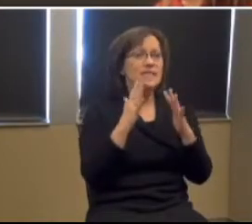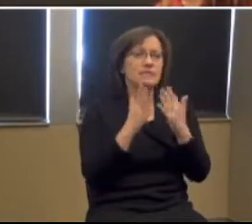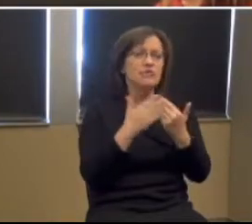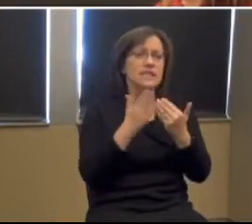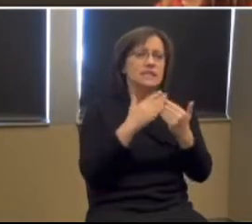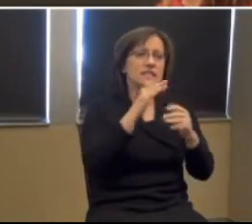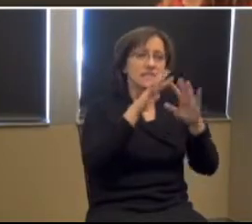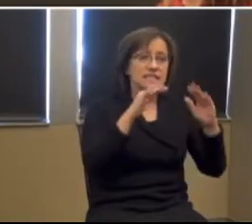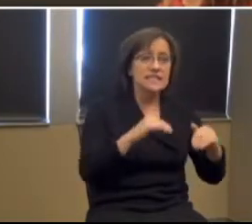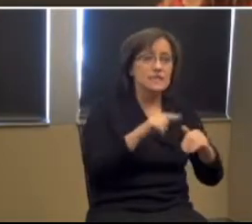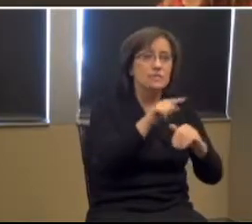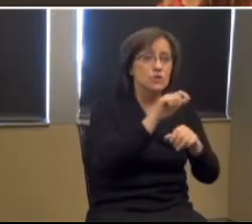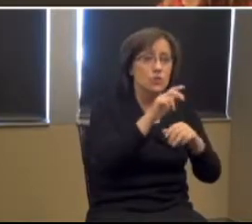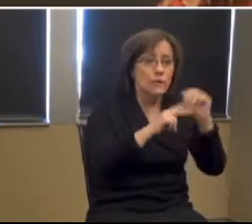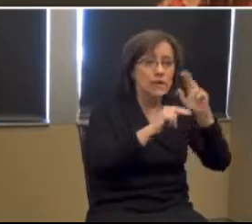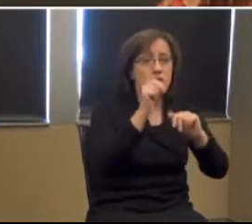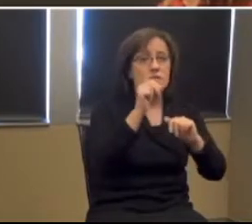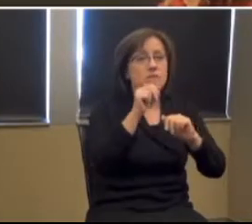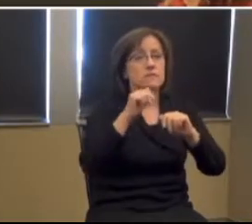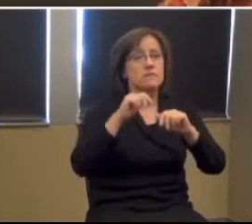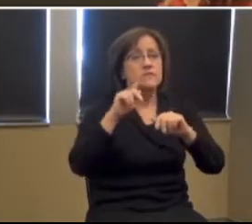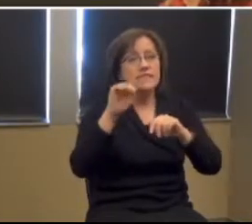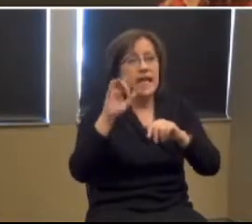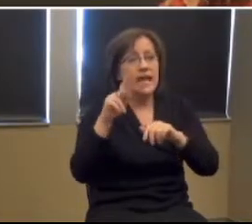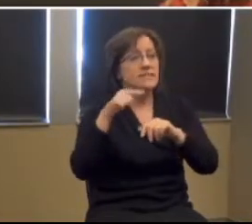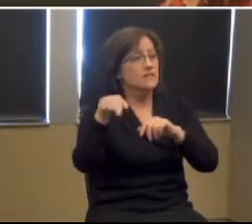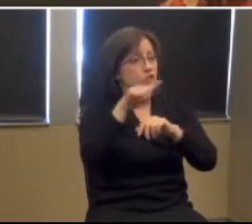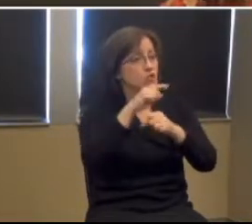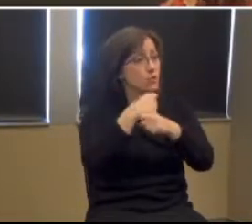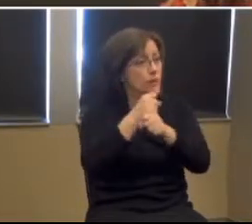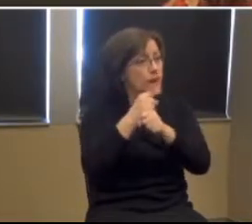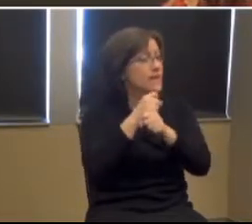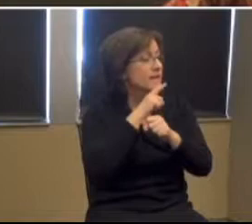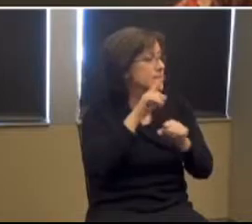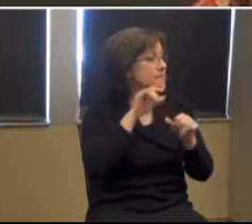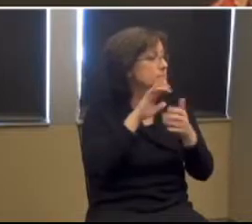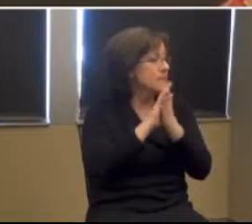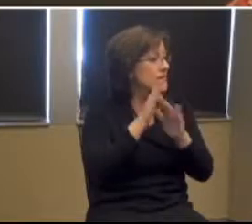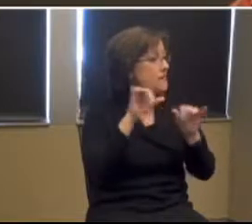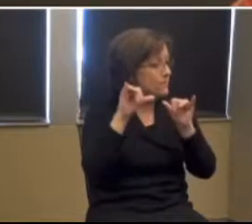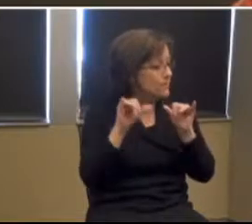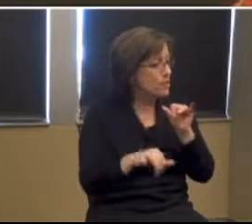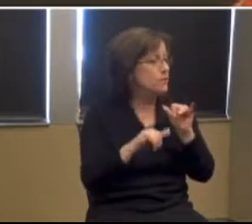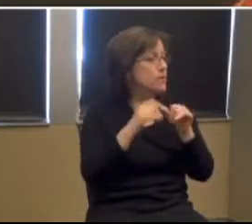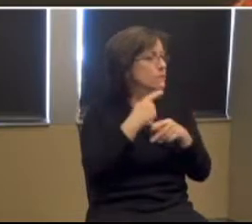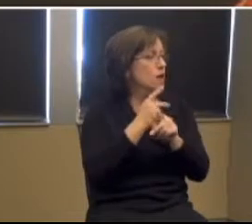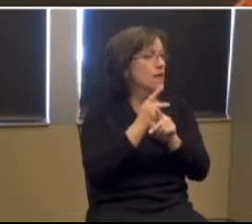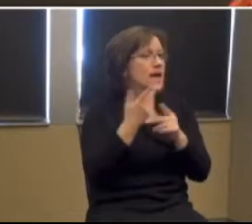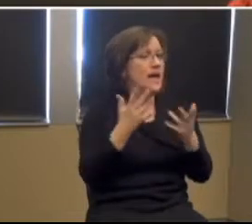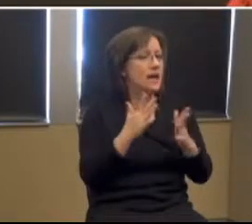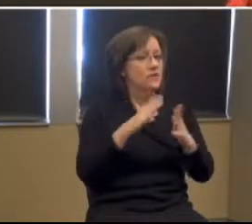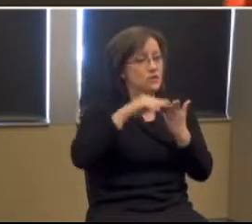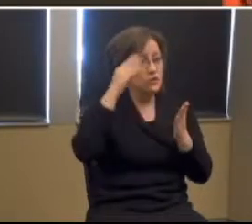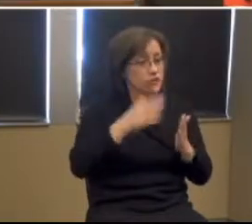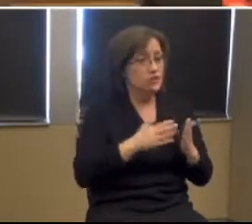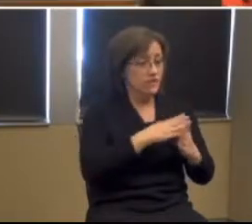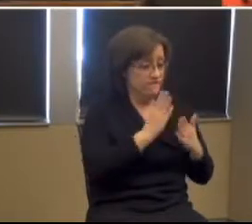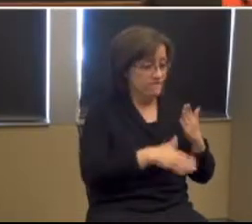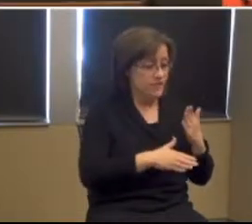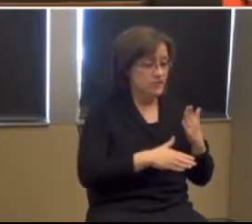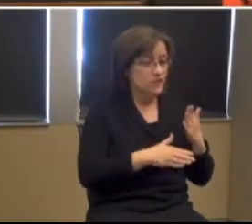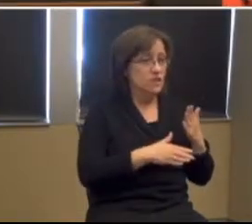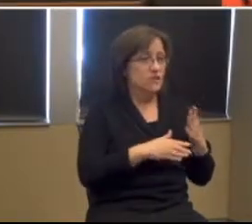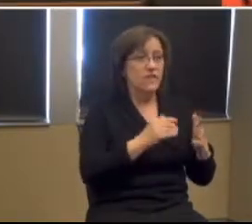permanent product. And so we had talked about, once the student has completed that task, that last step is to put it in a finished area, whatever that